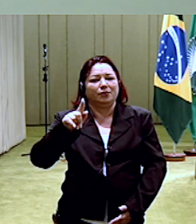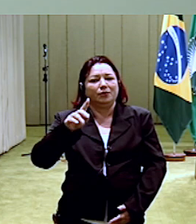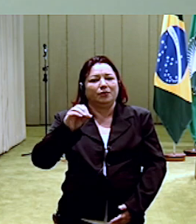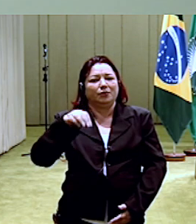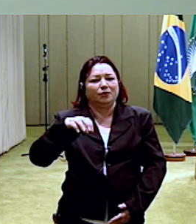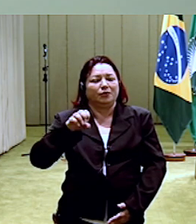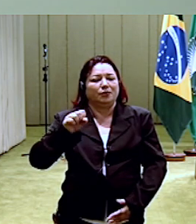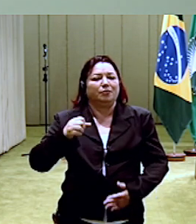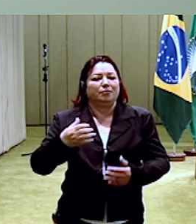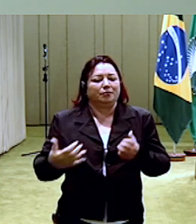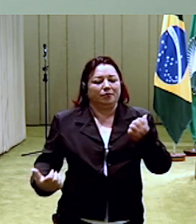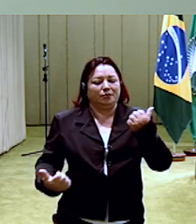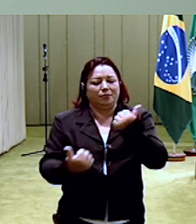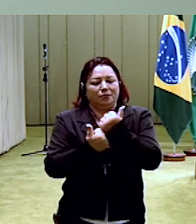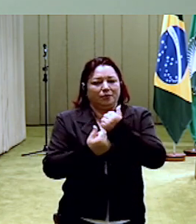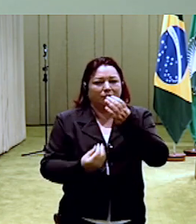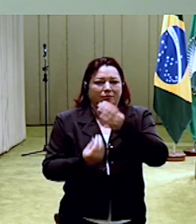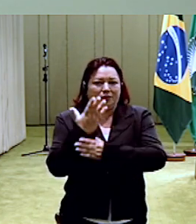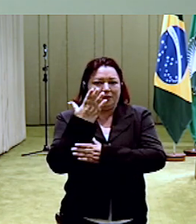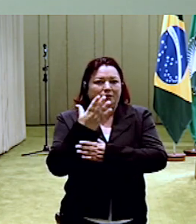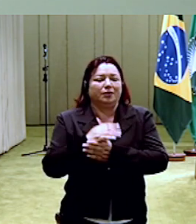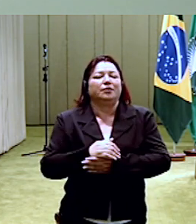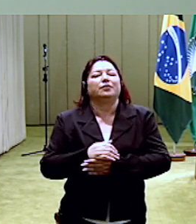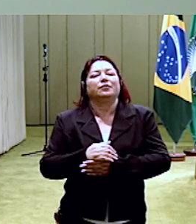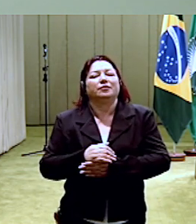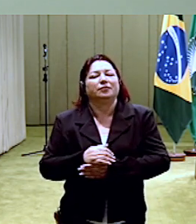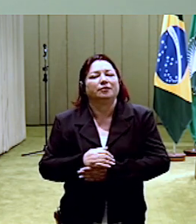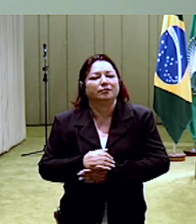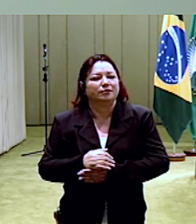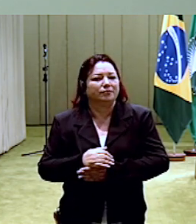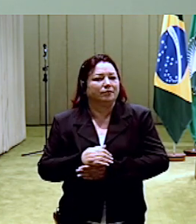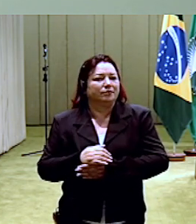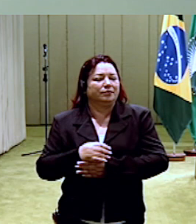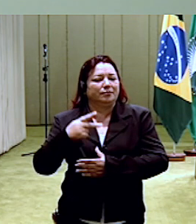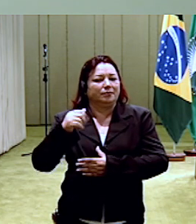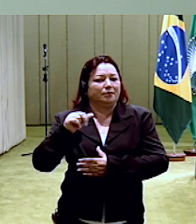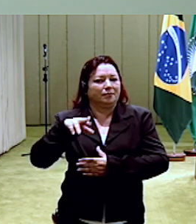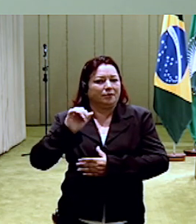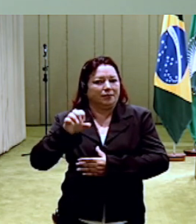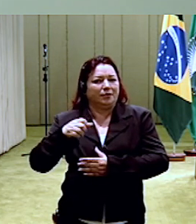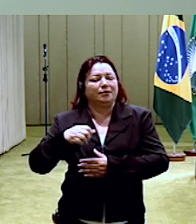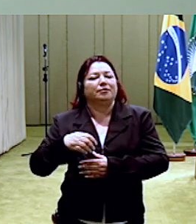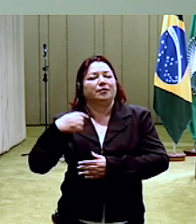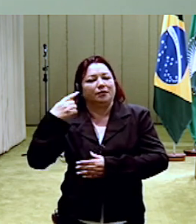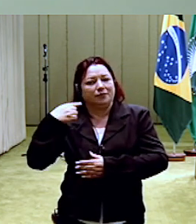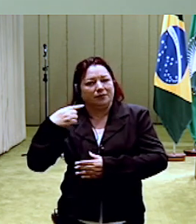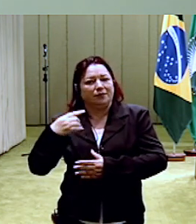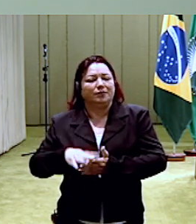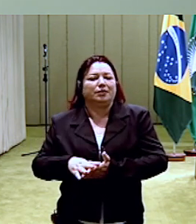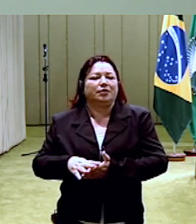Investimentos, cofundador do New African Capital Partners e chairman do PGB and Partners. Ele é bacharel em Economia e